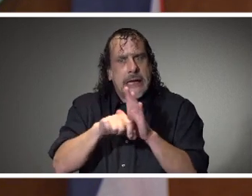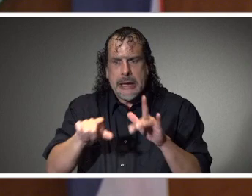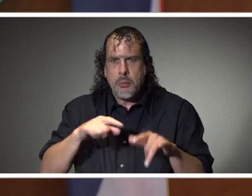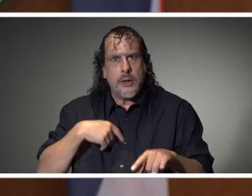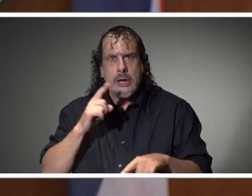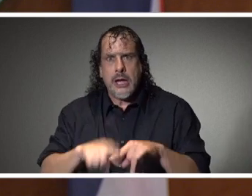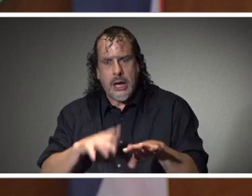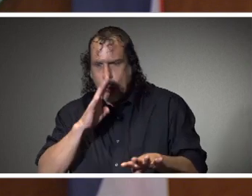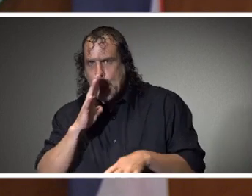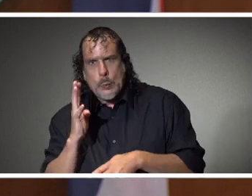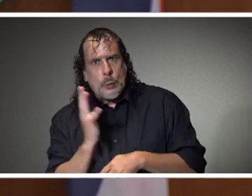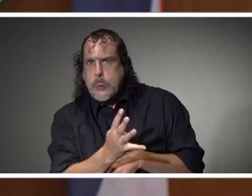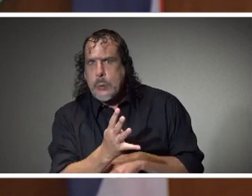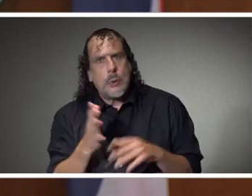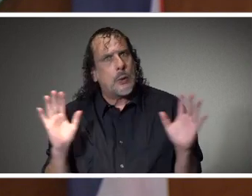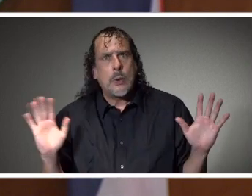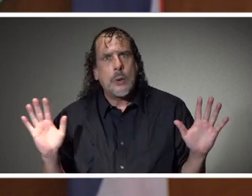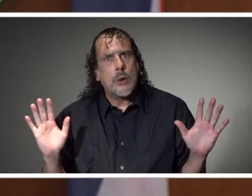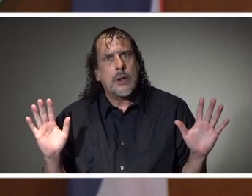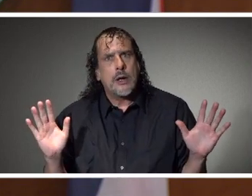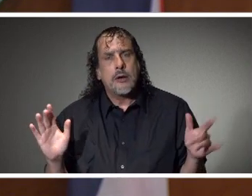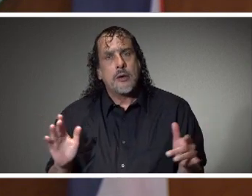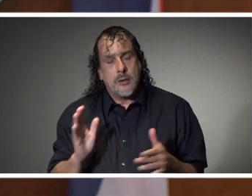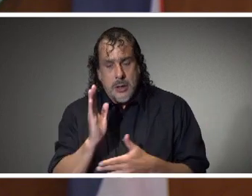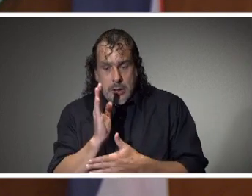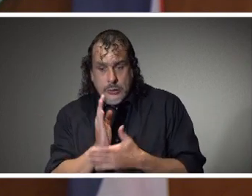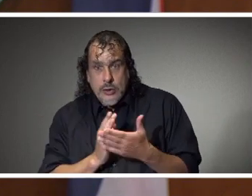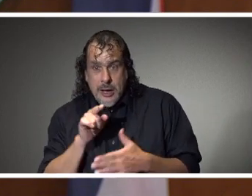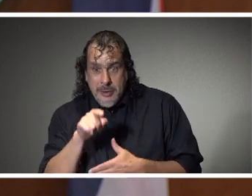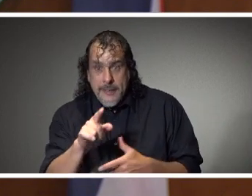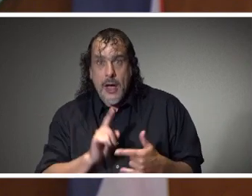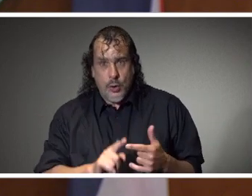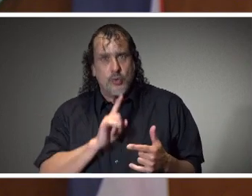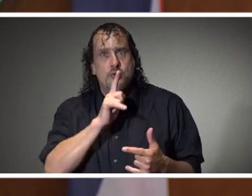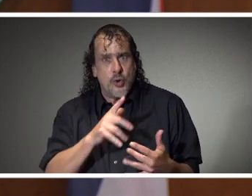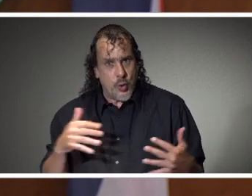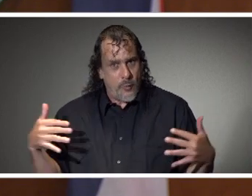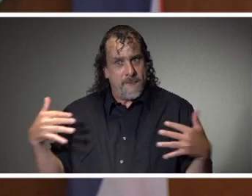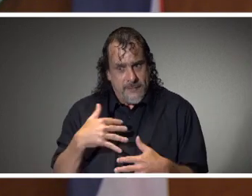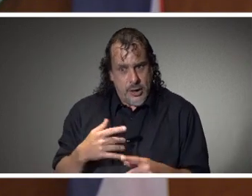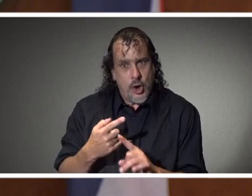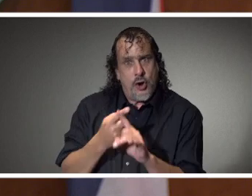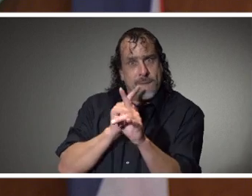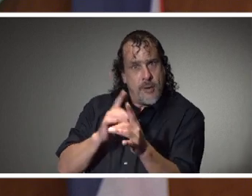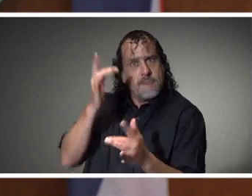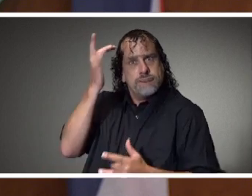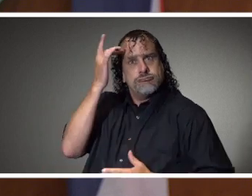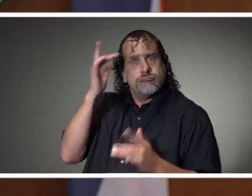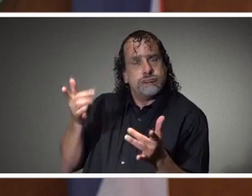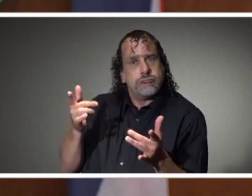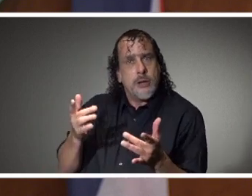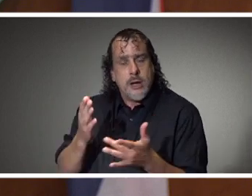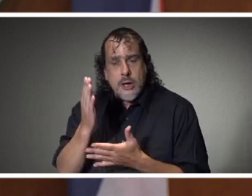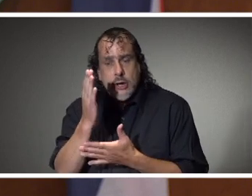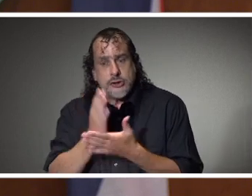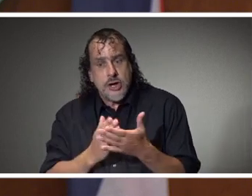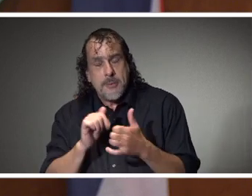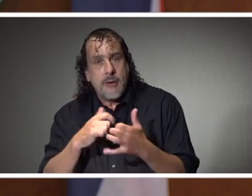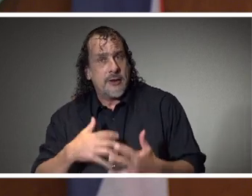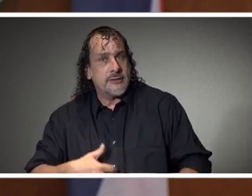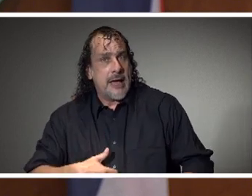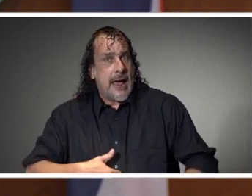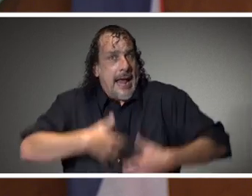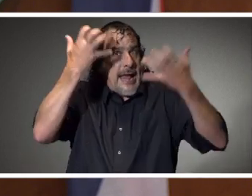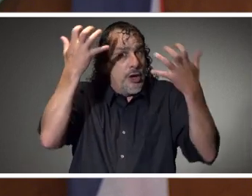overstated. Some of that is legitimate fear of this virus. Some of it is anger at